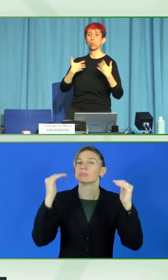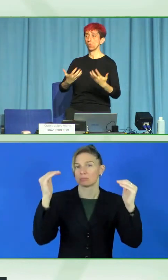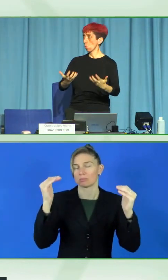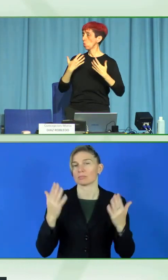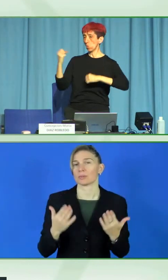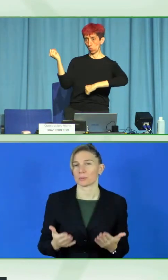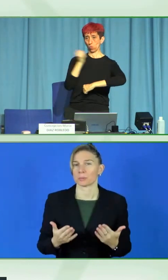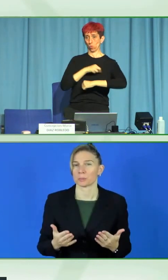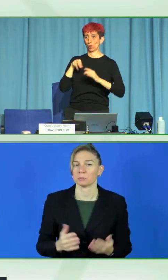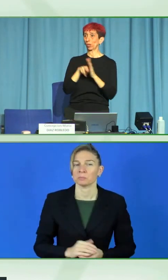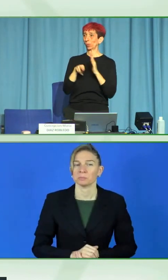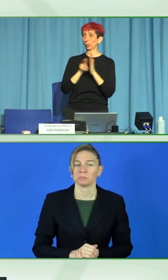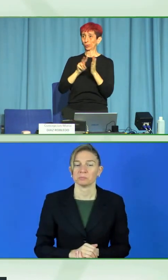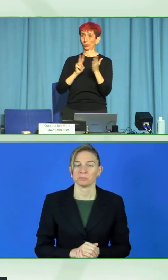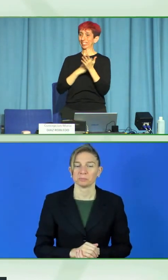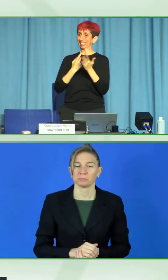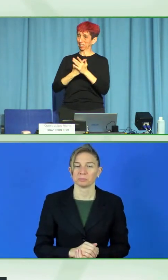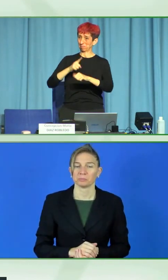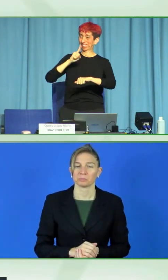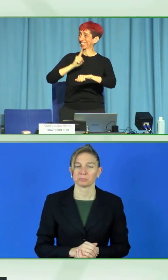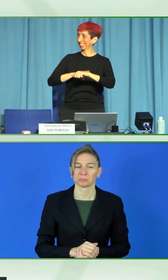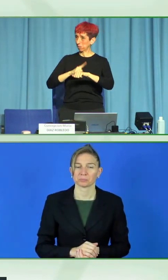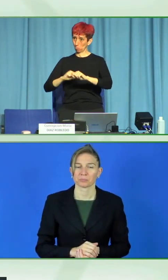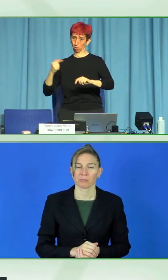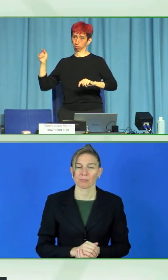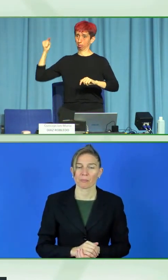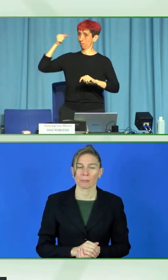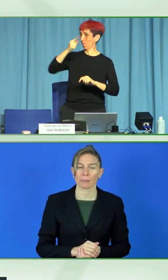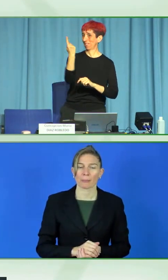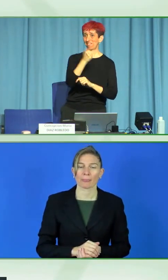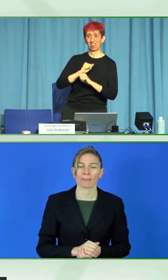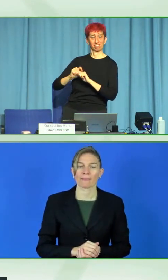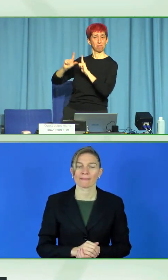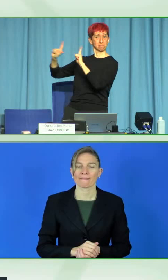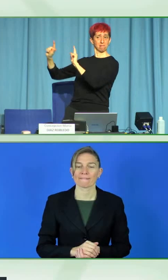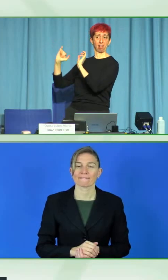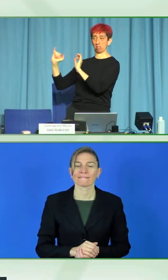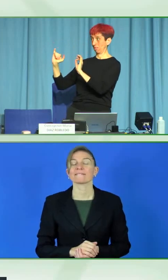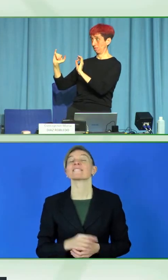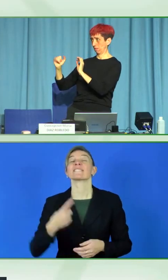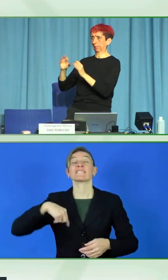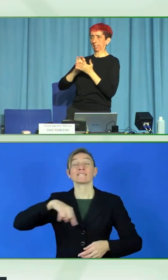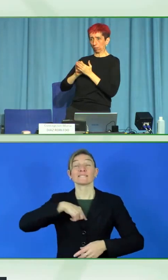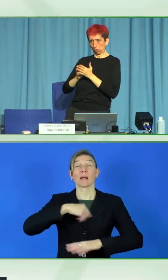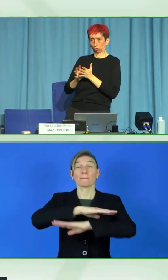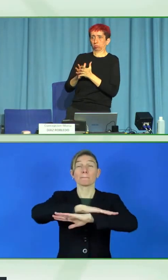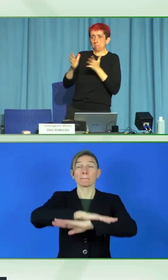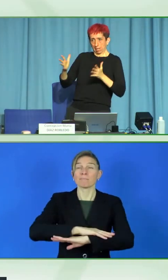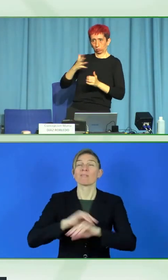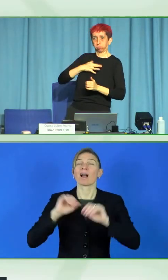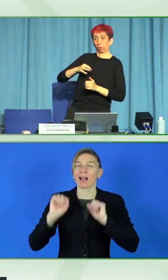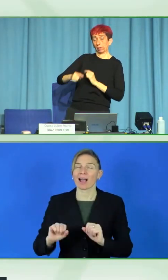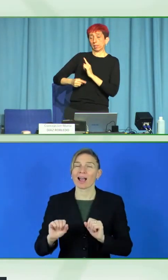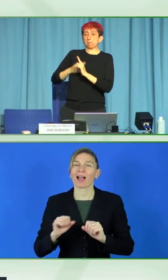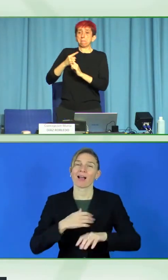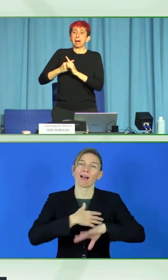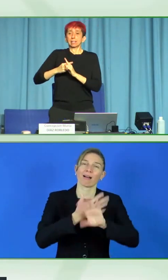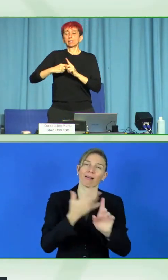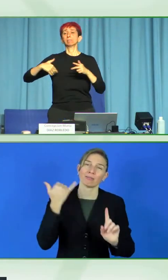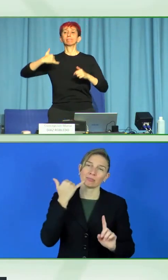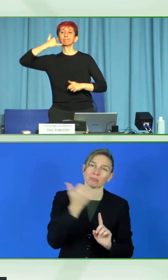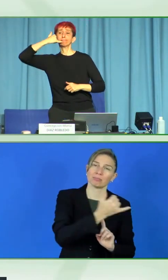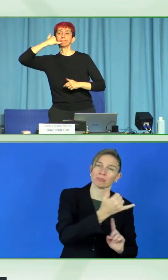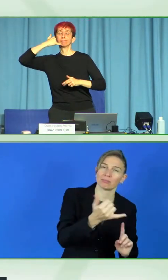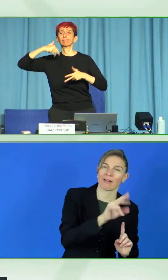Since it gives the double modality, the VRS, but also the VRI modality,